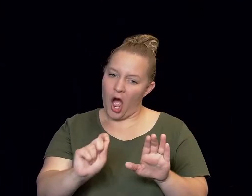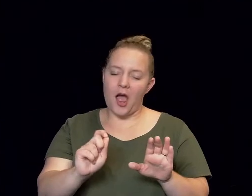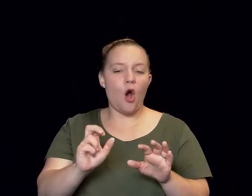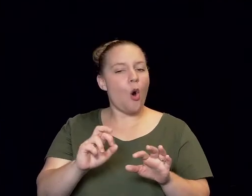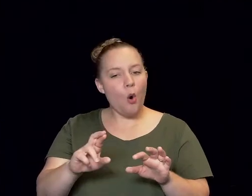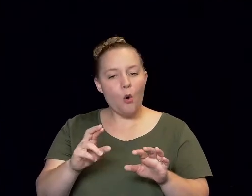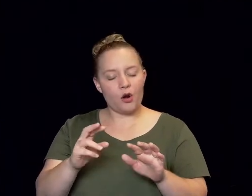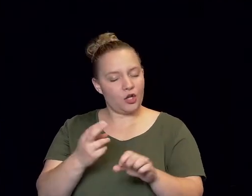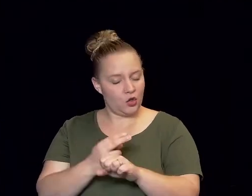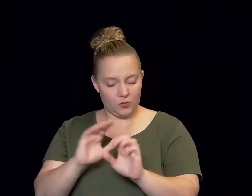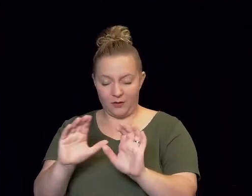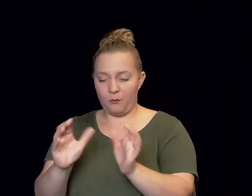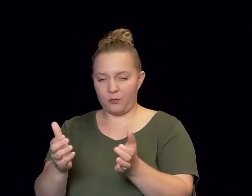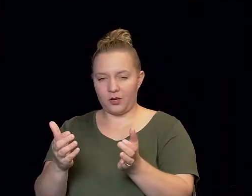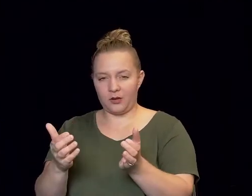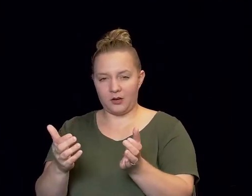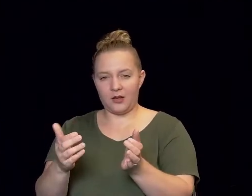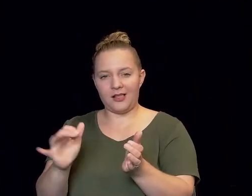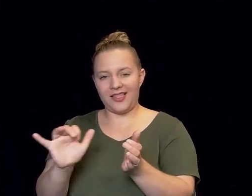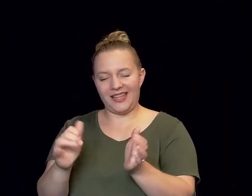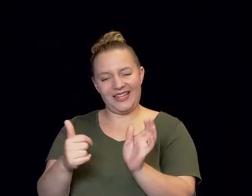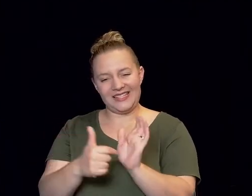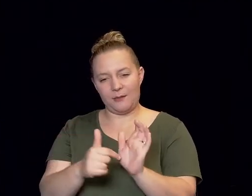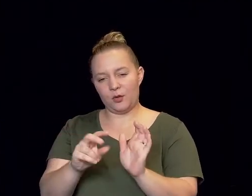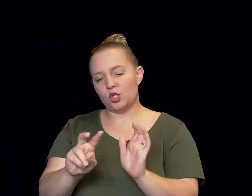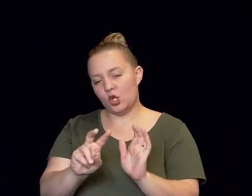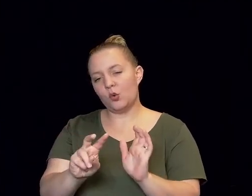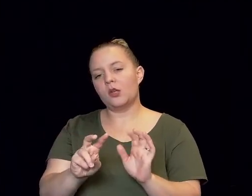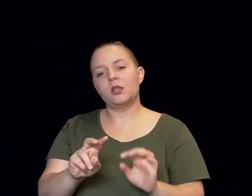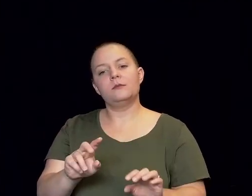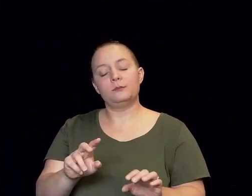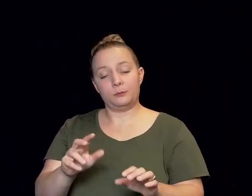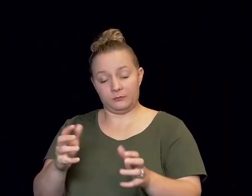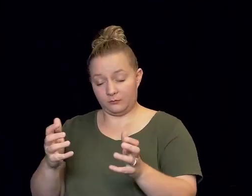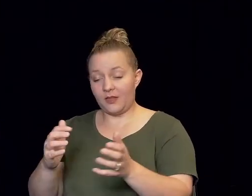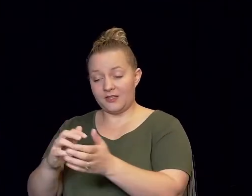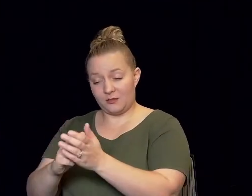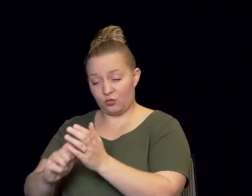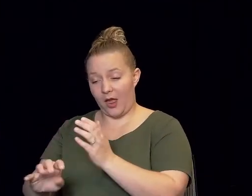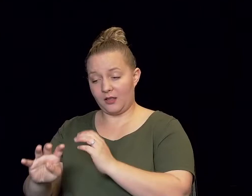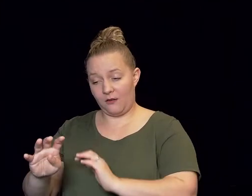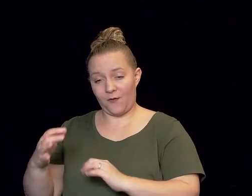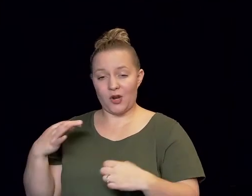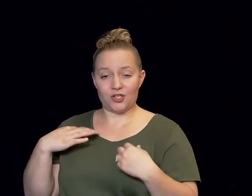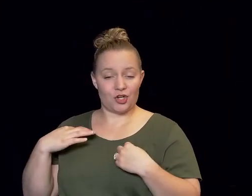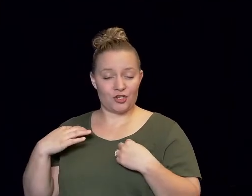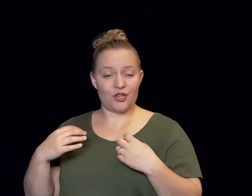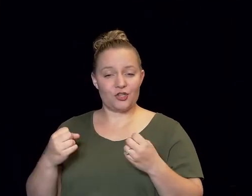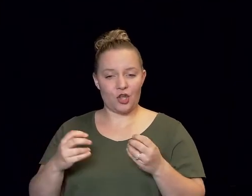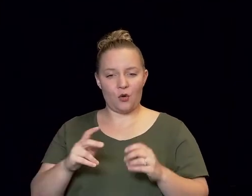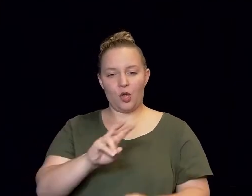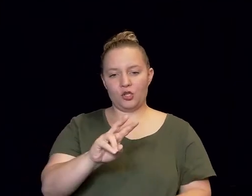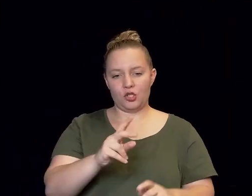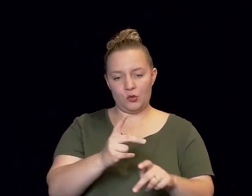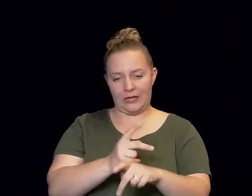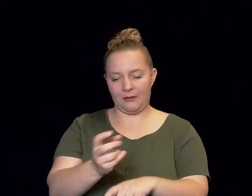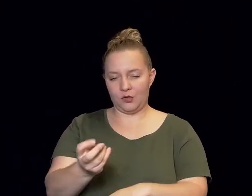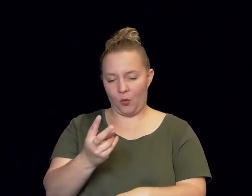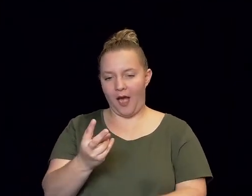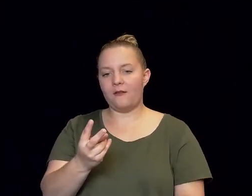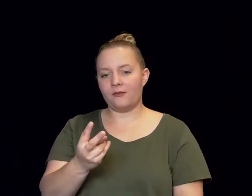can use the parentheses like I did up on example 2. But then you're going to subtract the 4 t-shirts. So 2 times